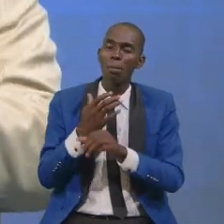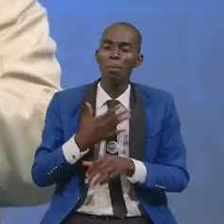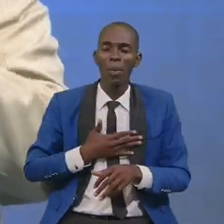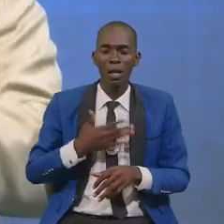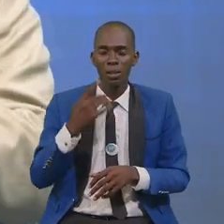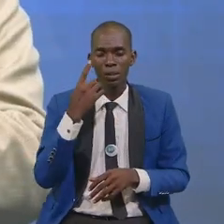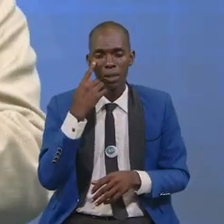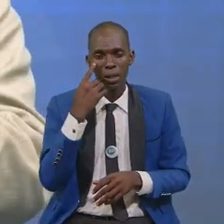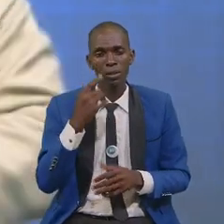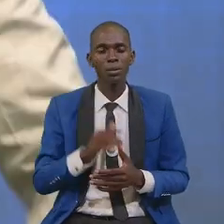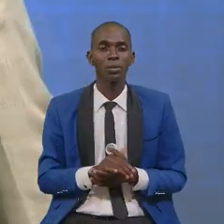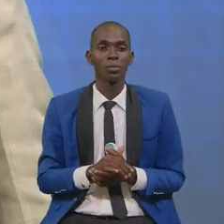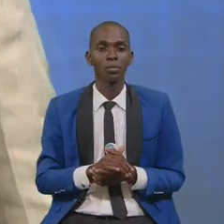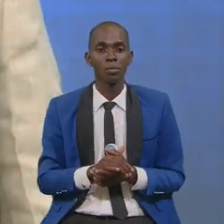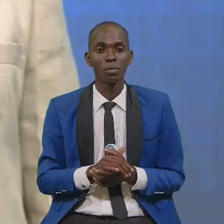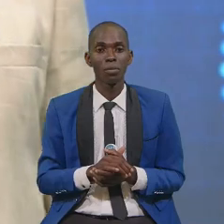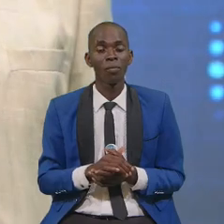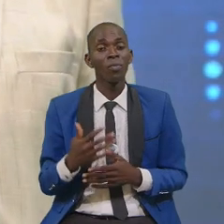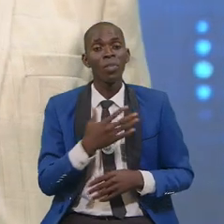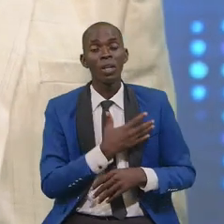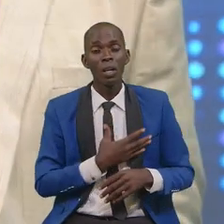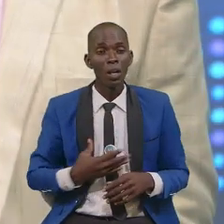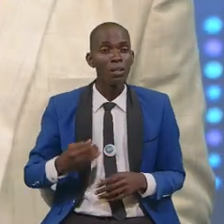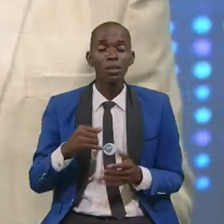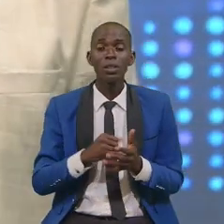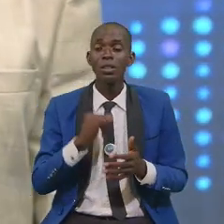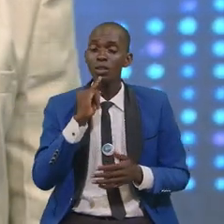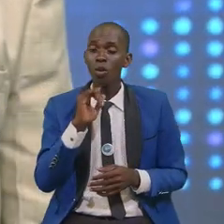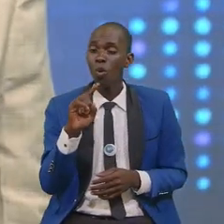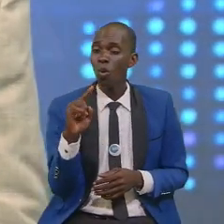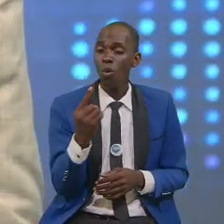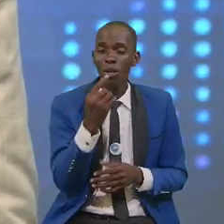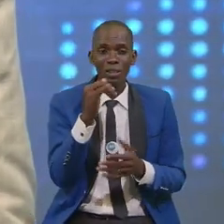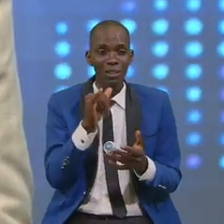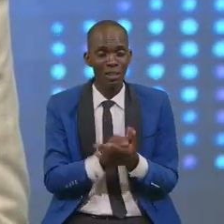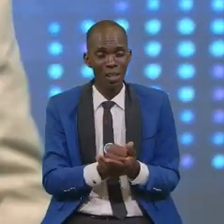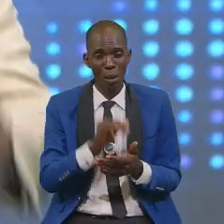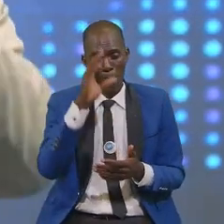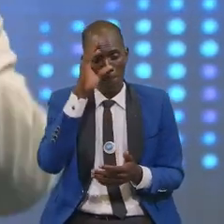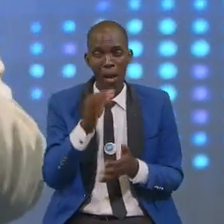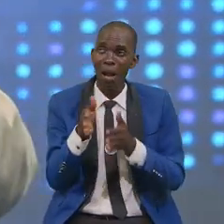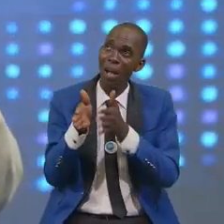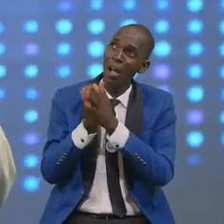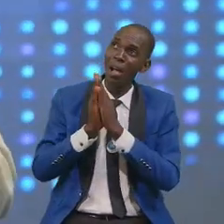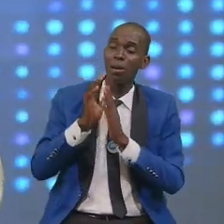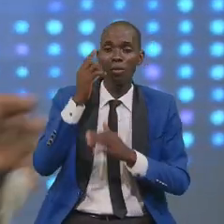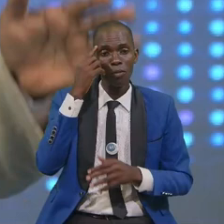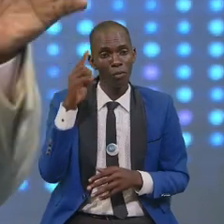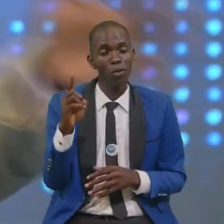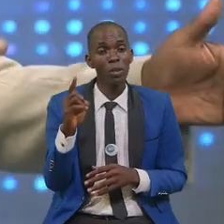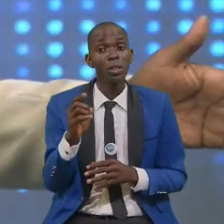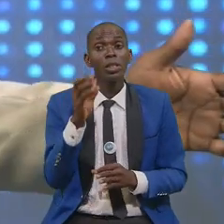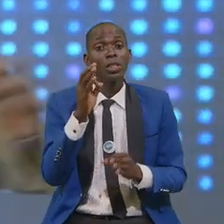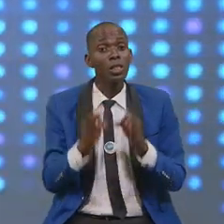my sight. And it's only that he requested for. If Christ